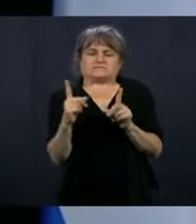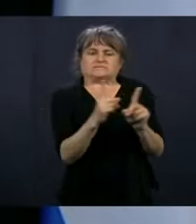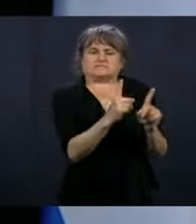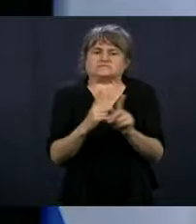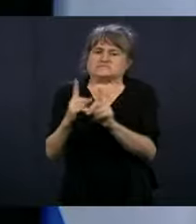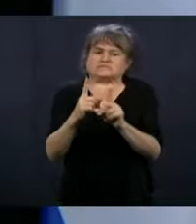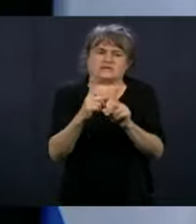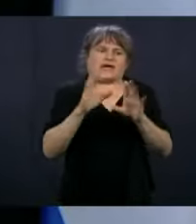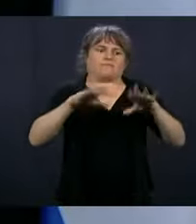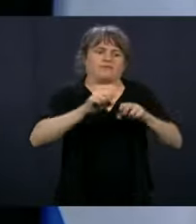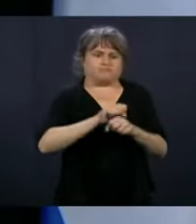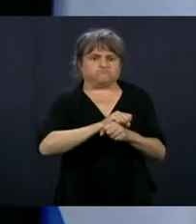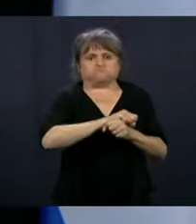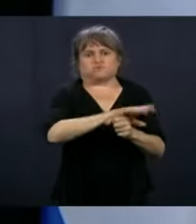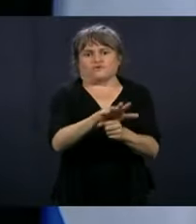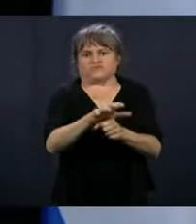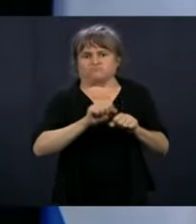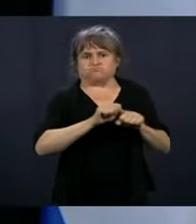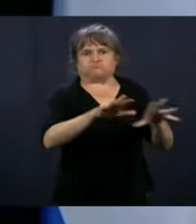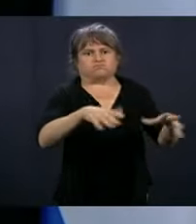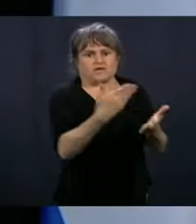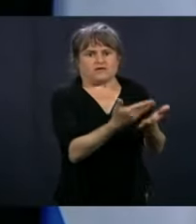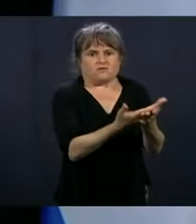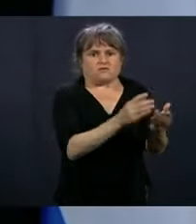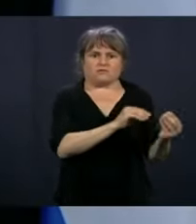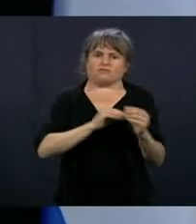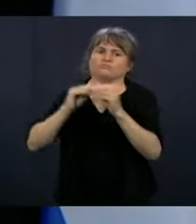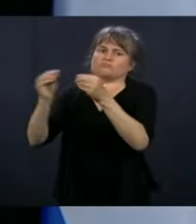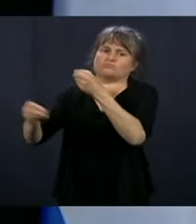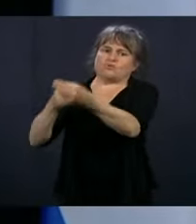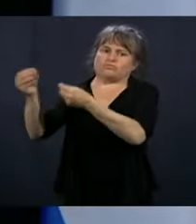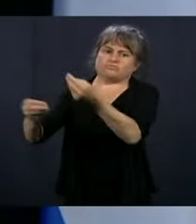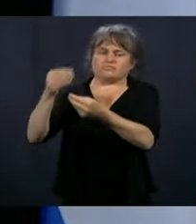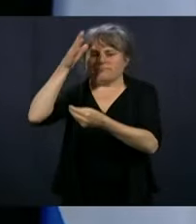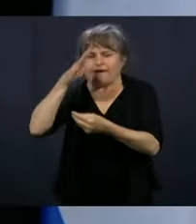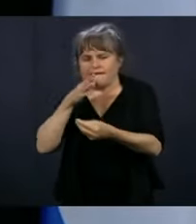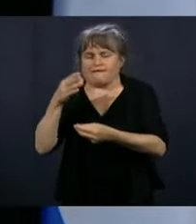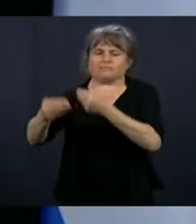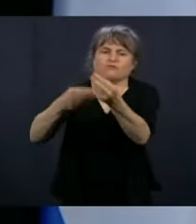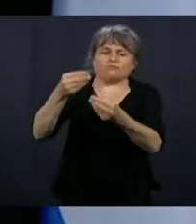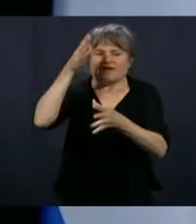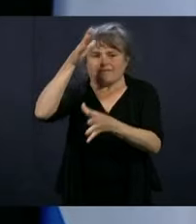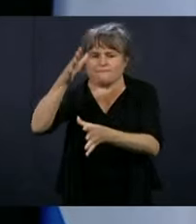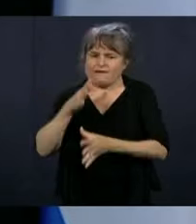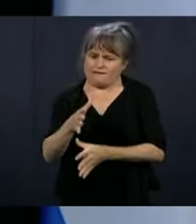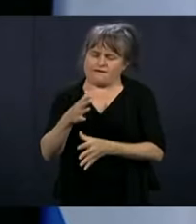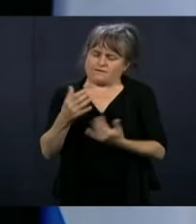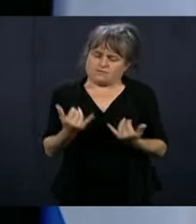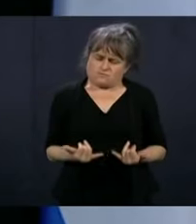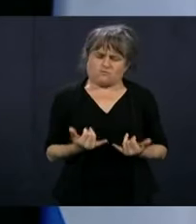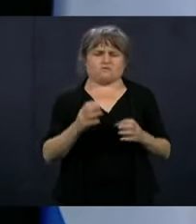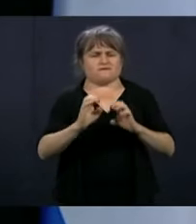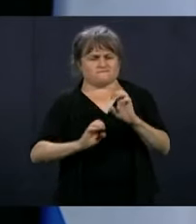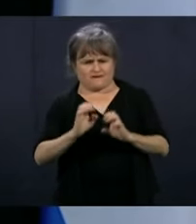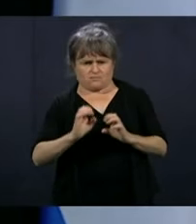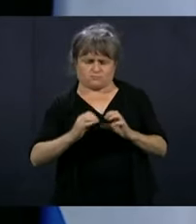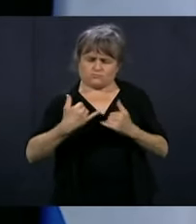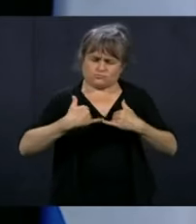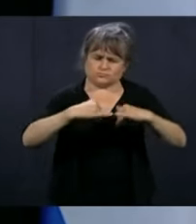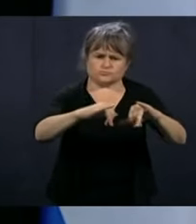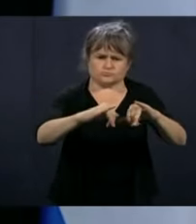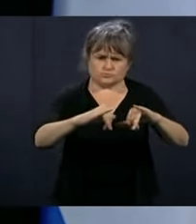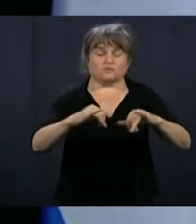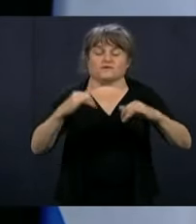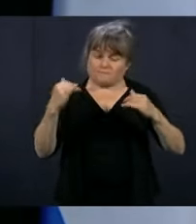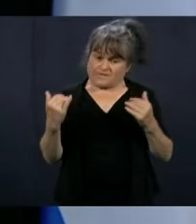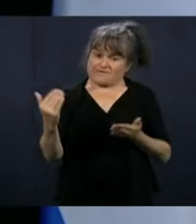that, children were going to have big outbreaks and transmit it to their parents and grandparents. Now we're evaluating the risk. Right